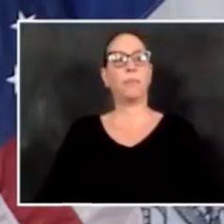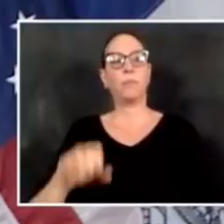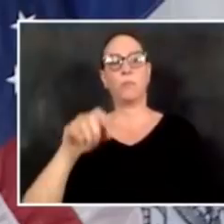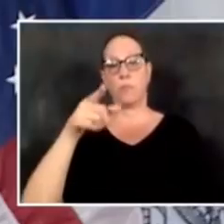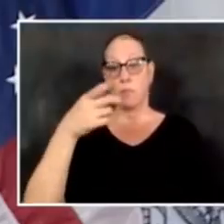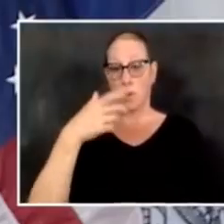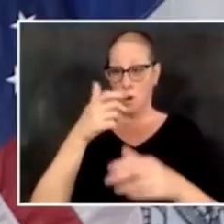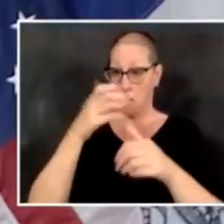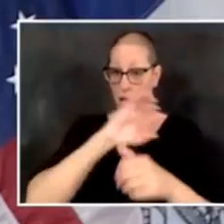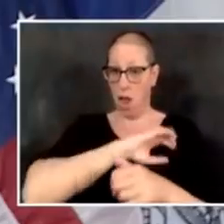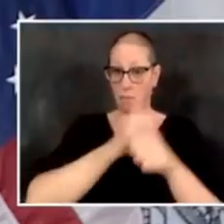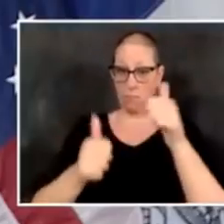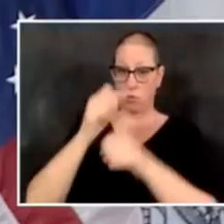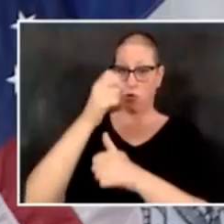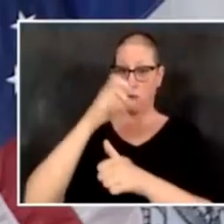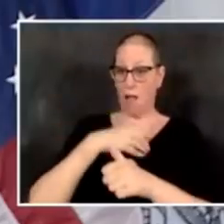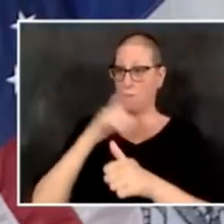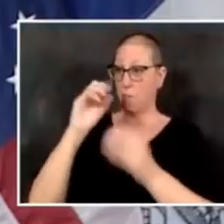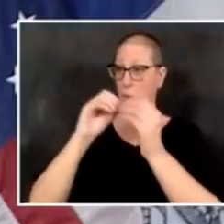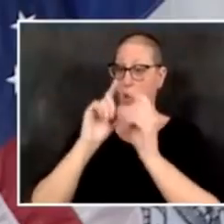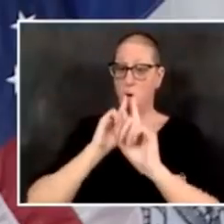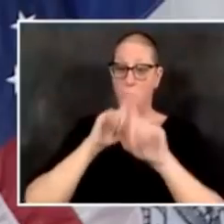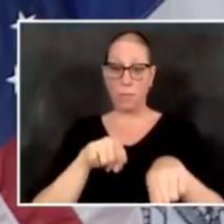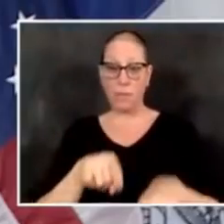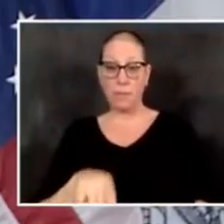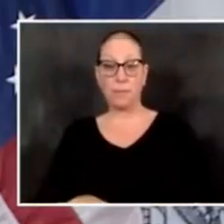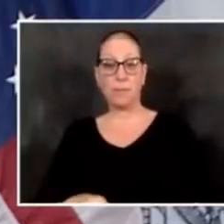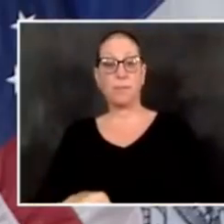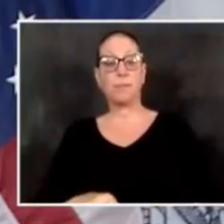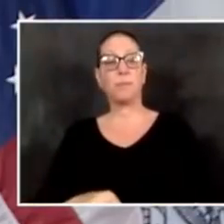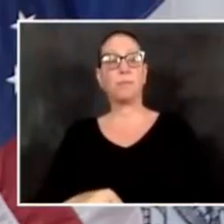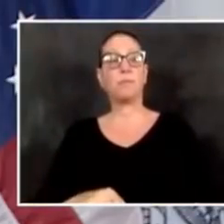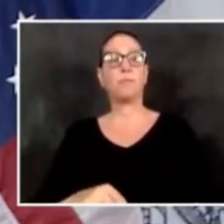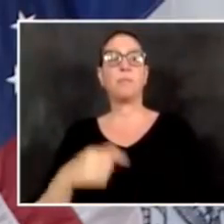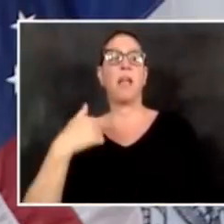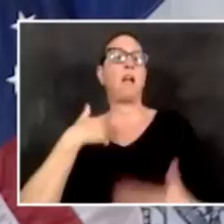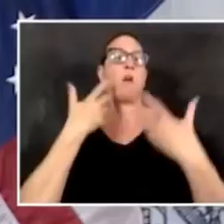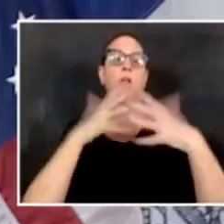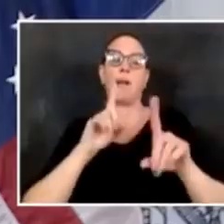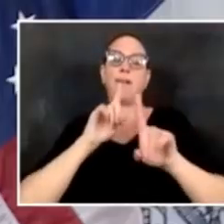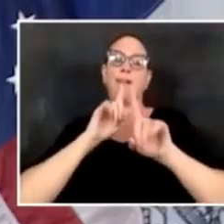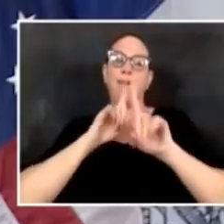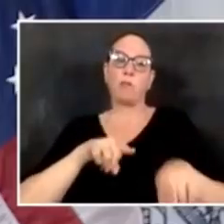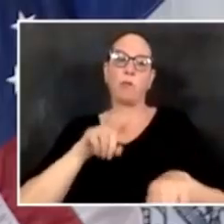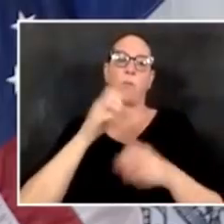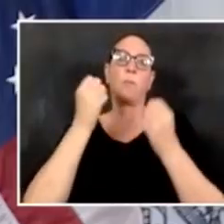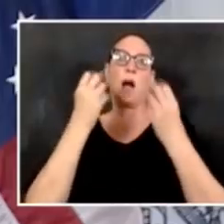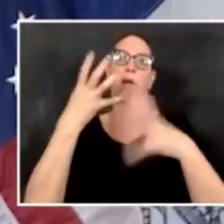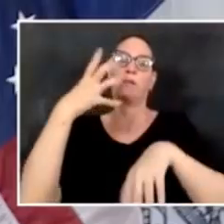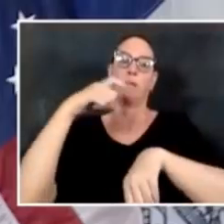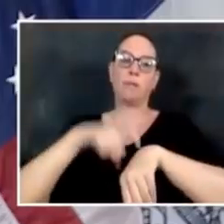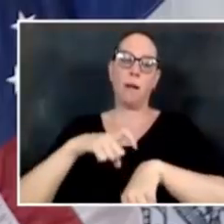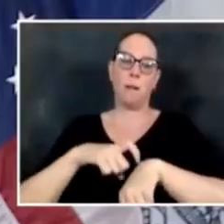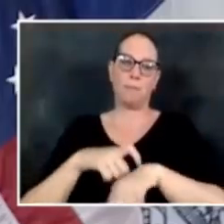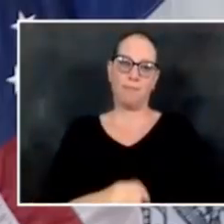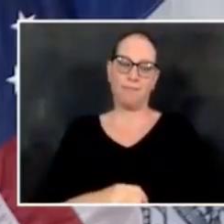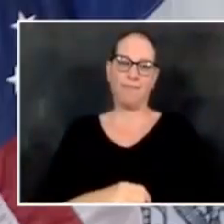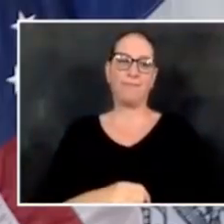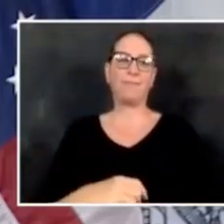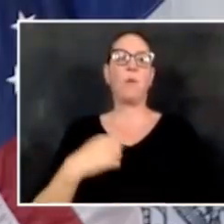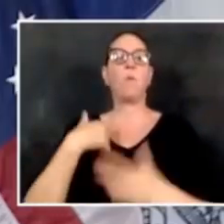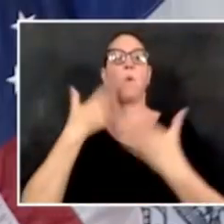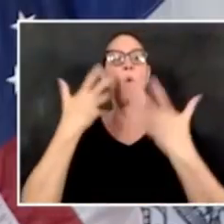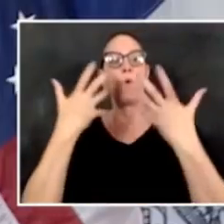Yeah, we've gotten this question a couple times in different forms. We are absolutely committed to being as transparent as possible. I